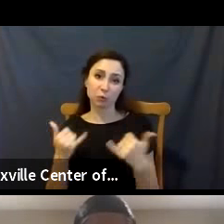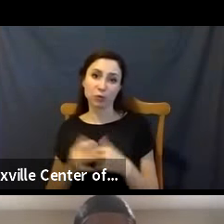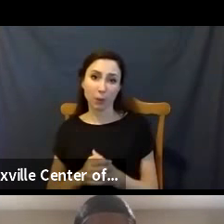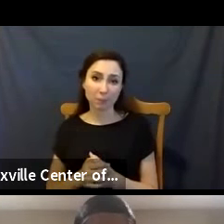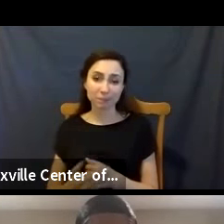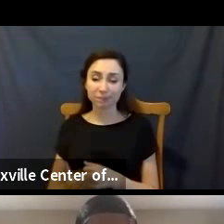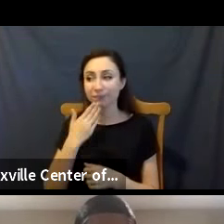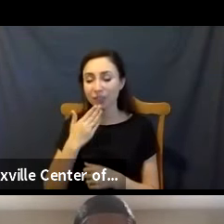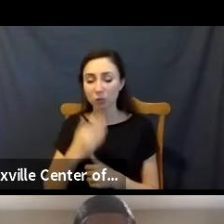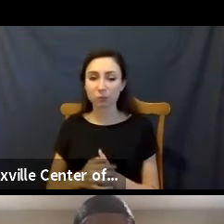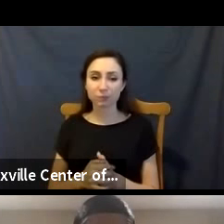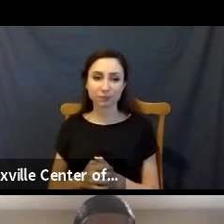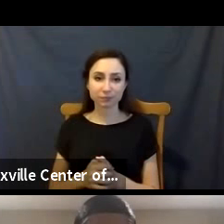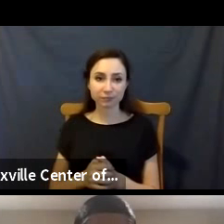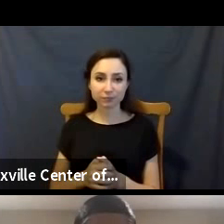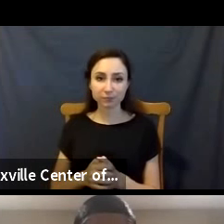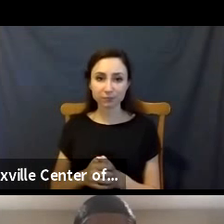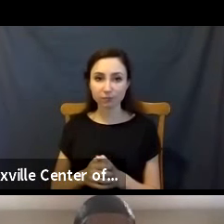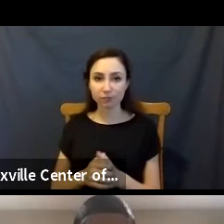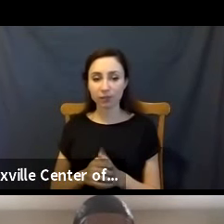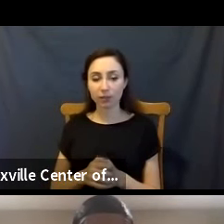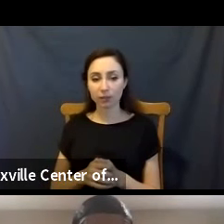Thank you.